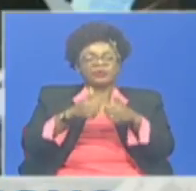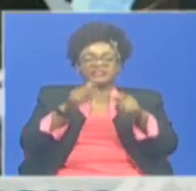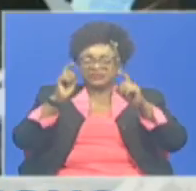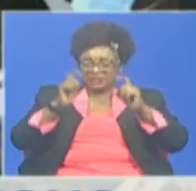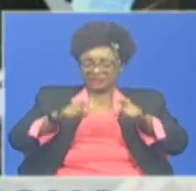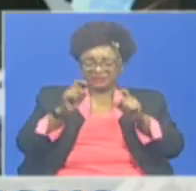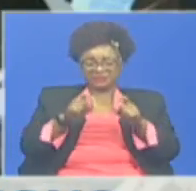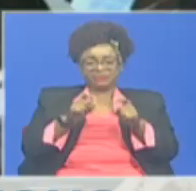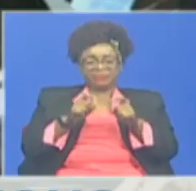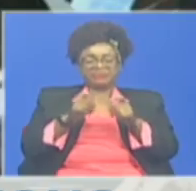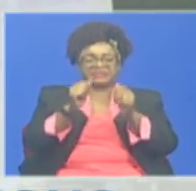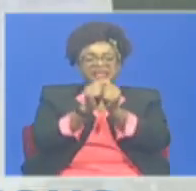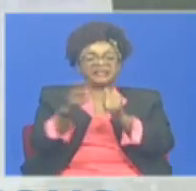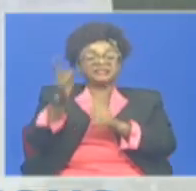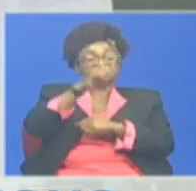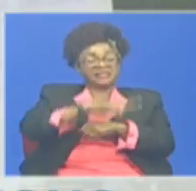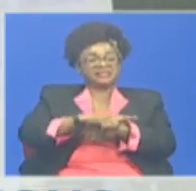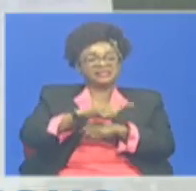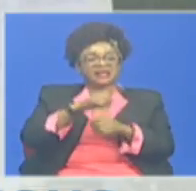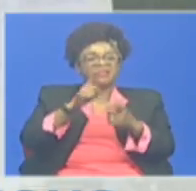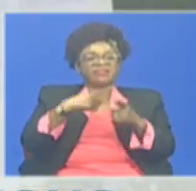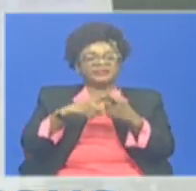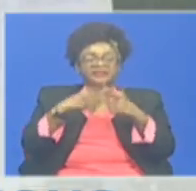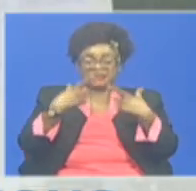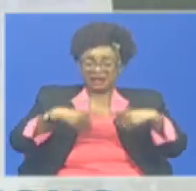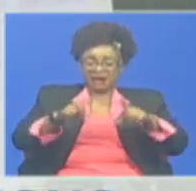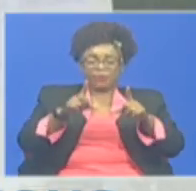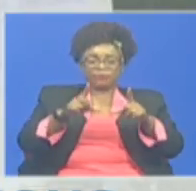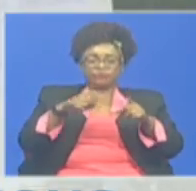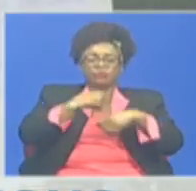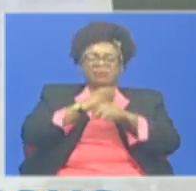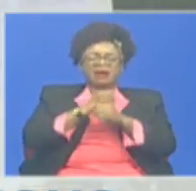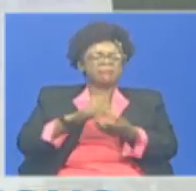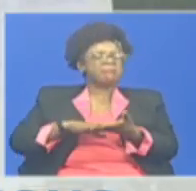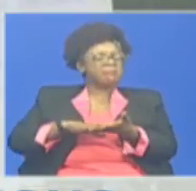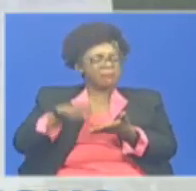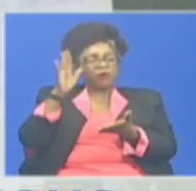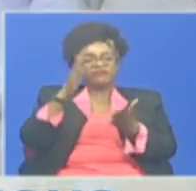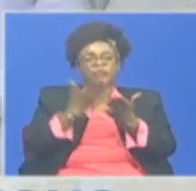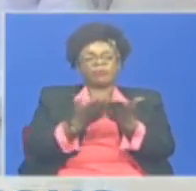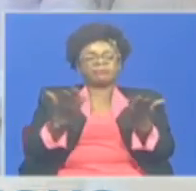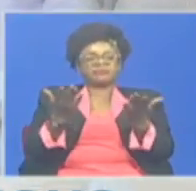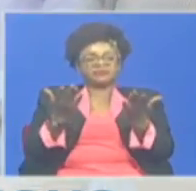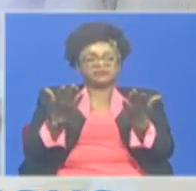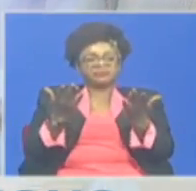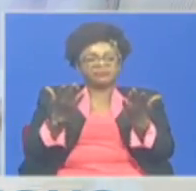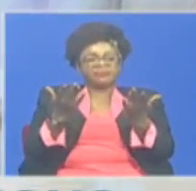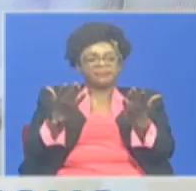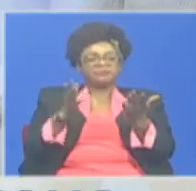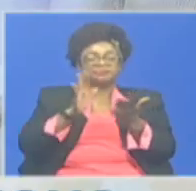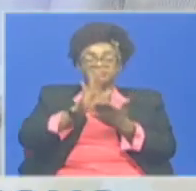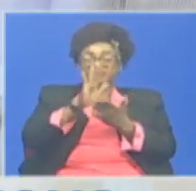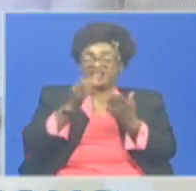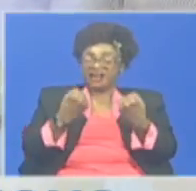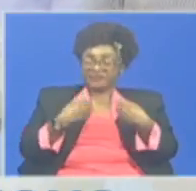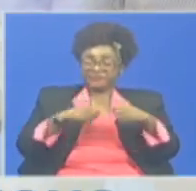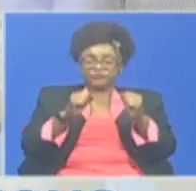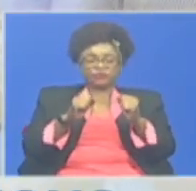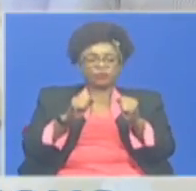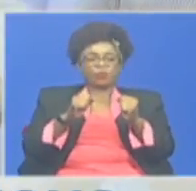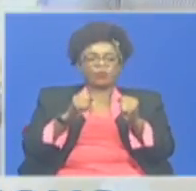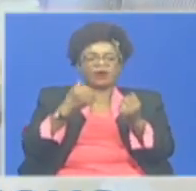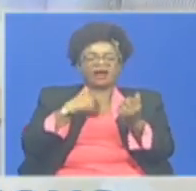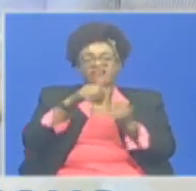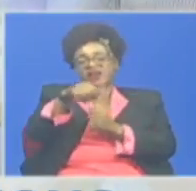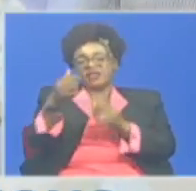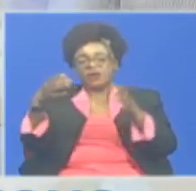10 days before they're allowed to go into mass production of the equipment. Their efforts will complement that of another group